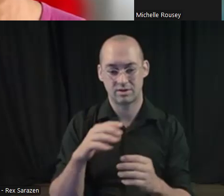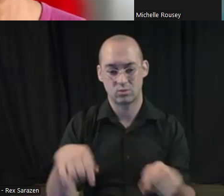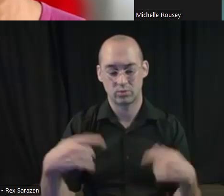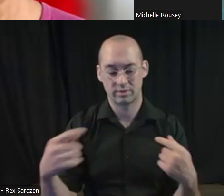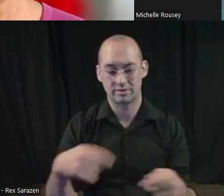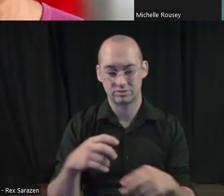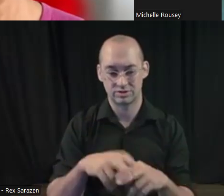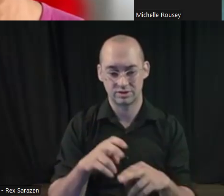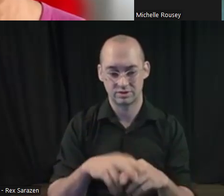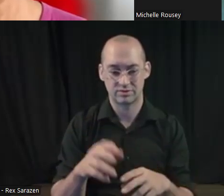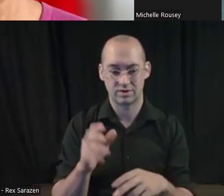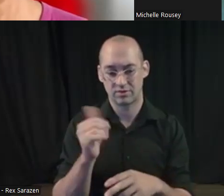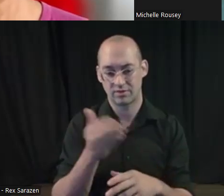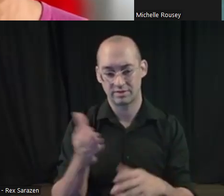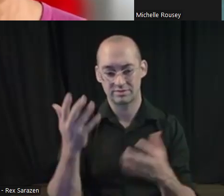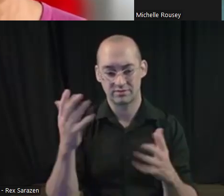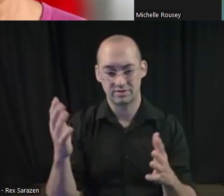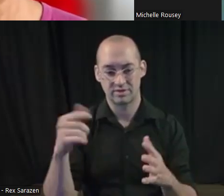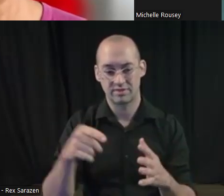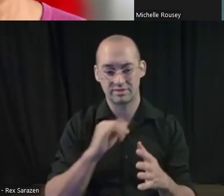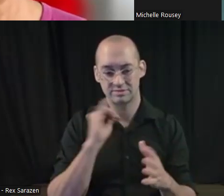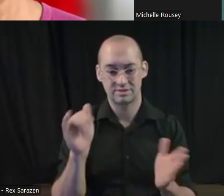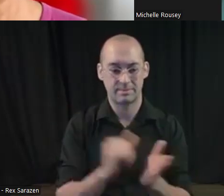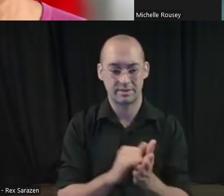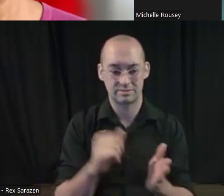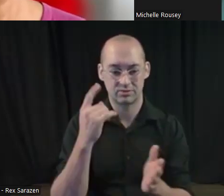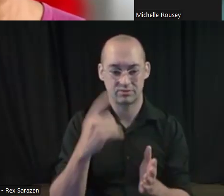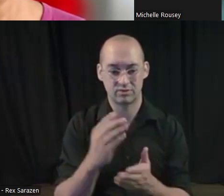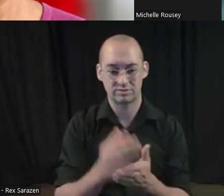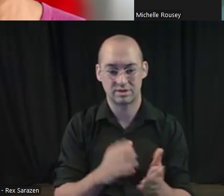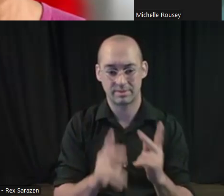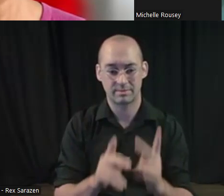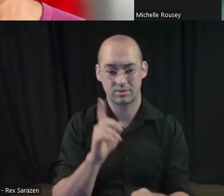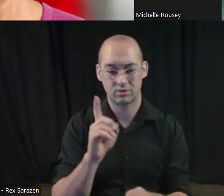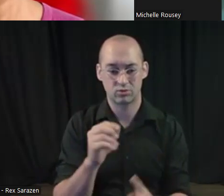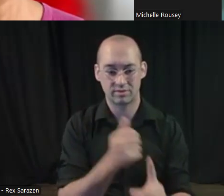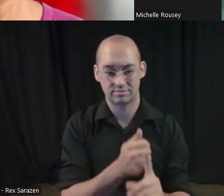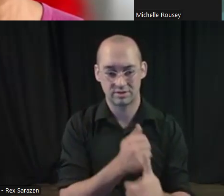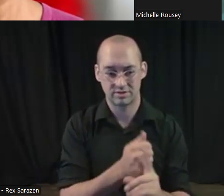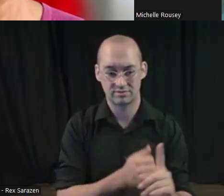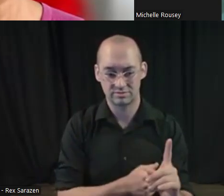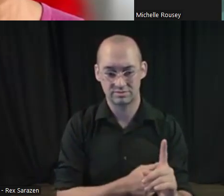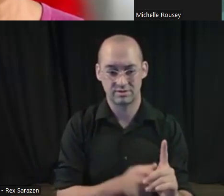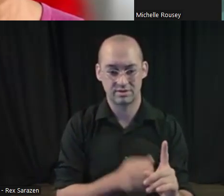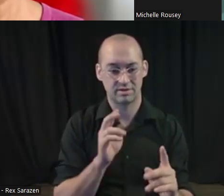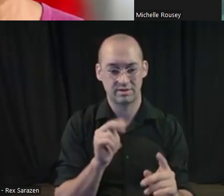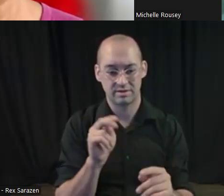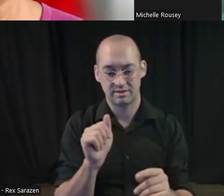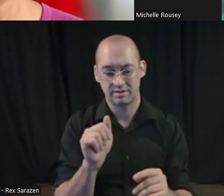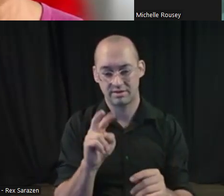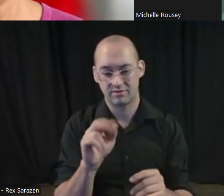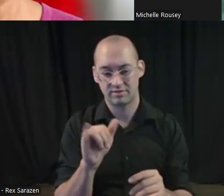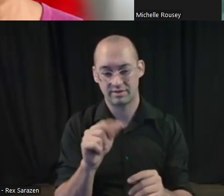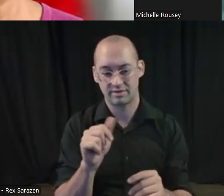done. This is impossible for some people to do on their own, and navigating it